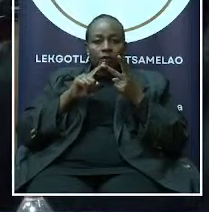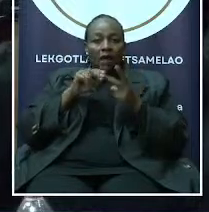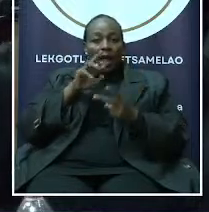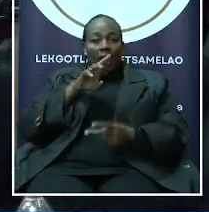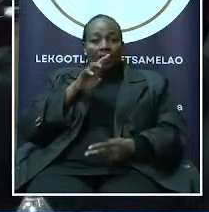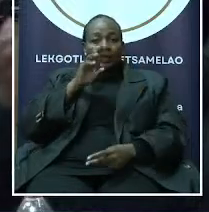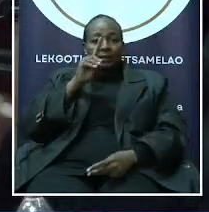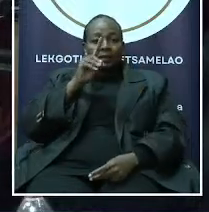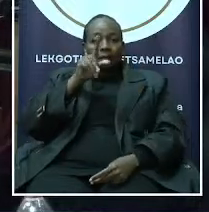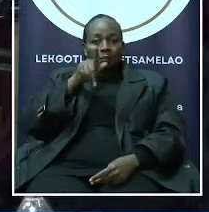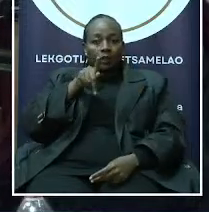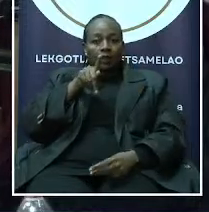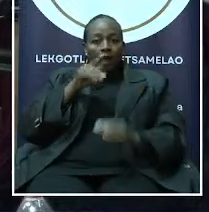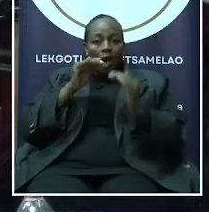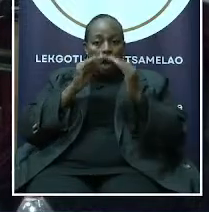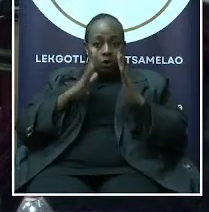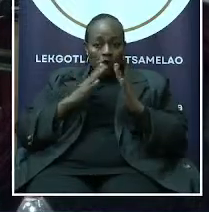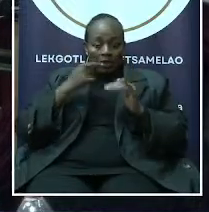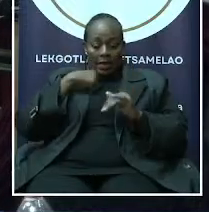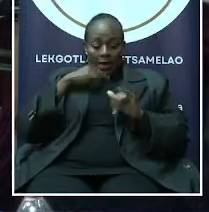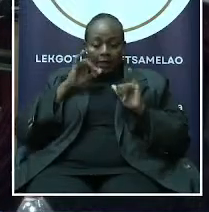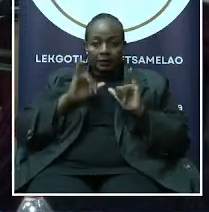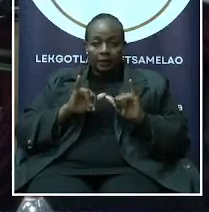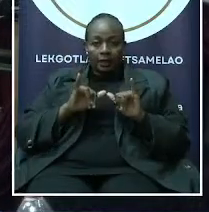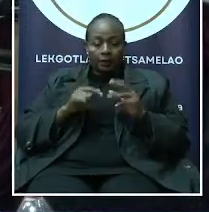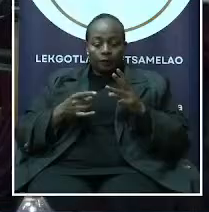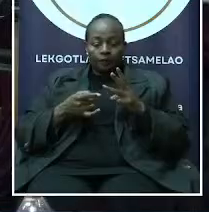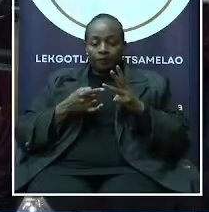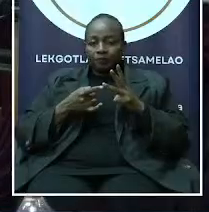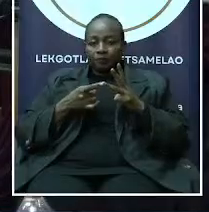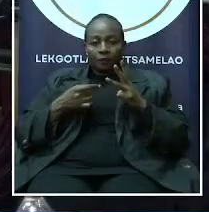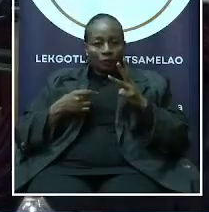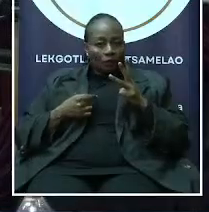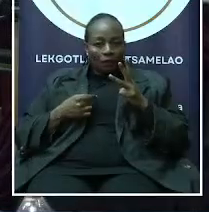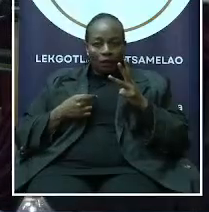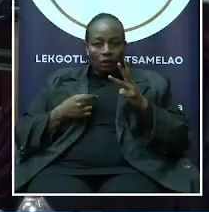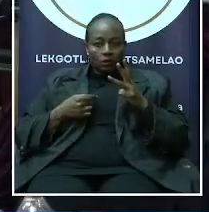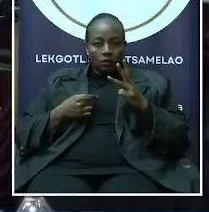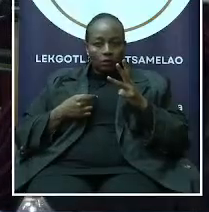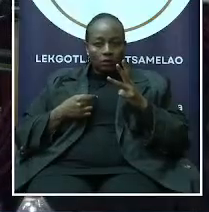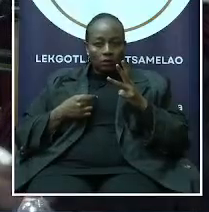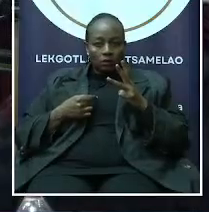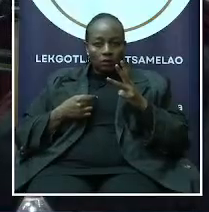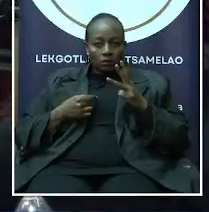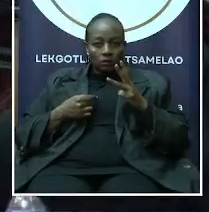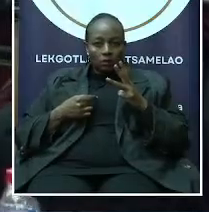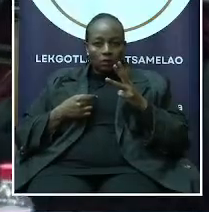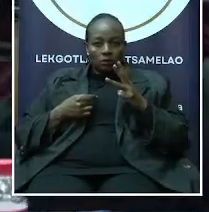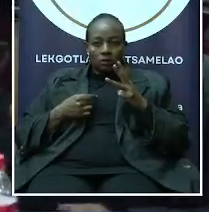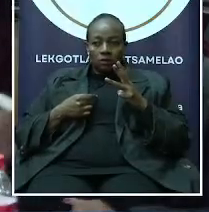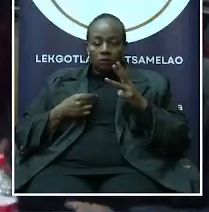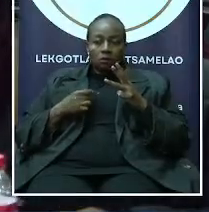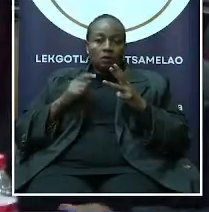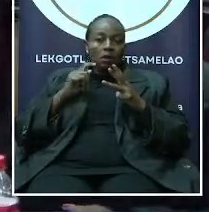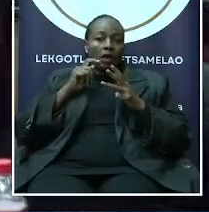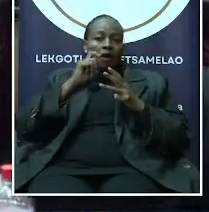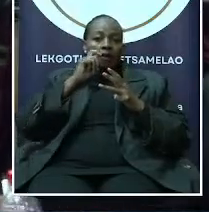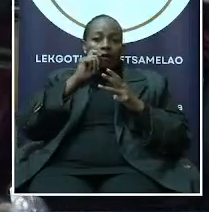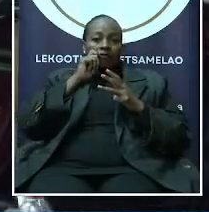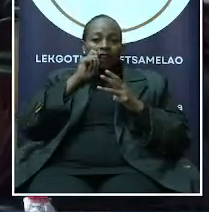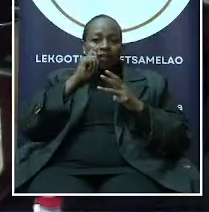RDP house. I do not have any legacy left by my